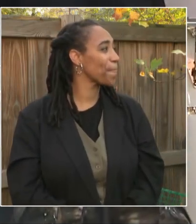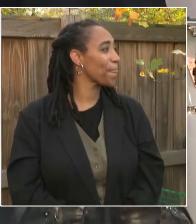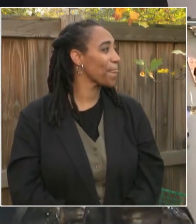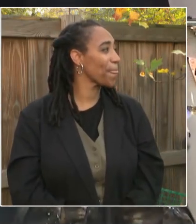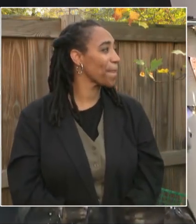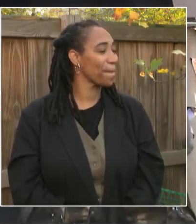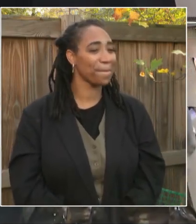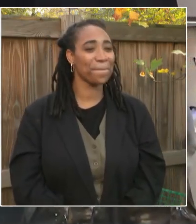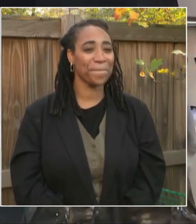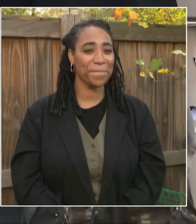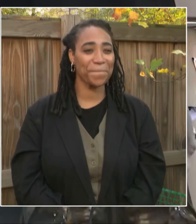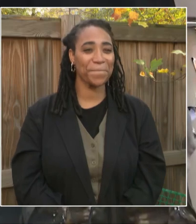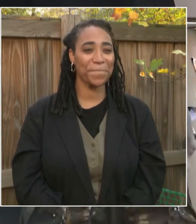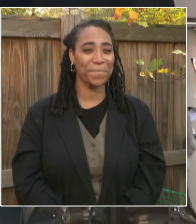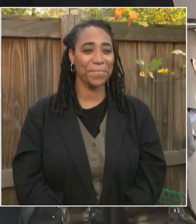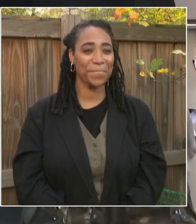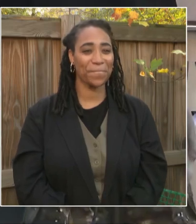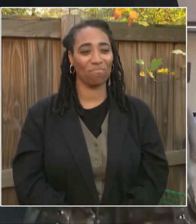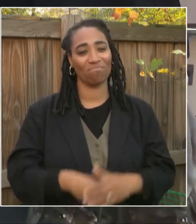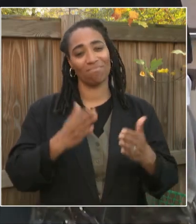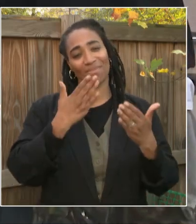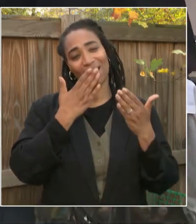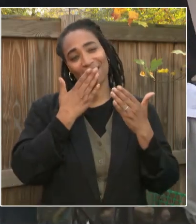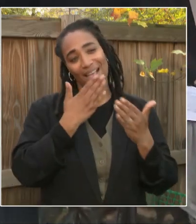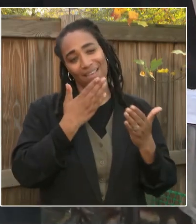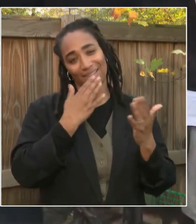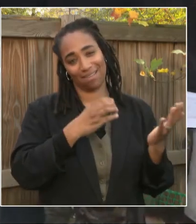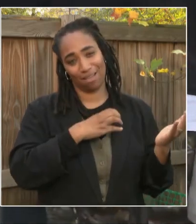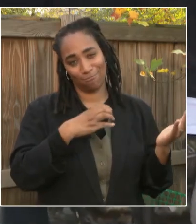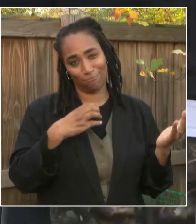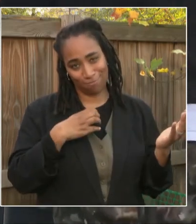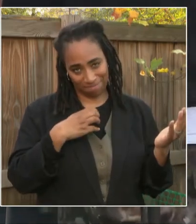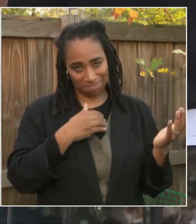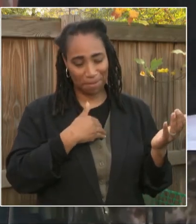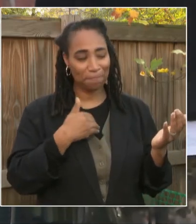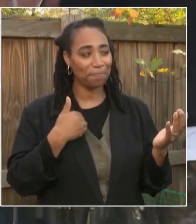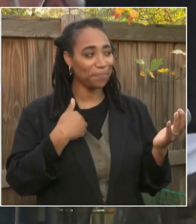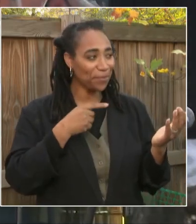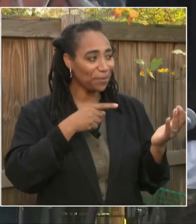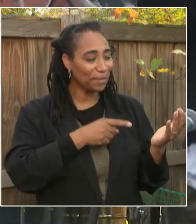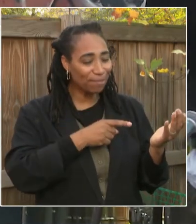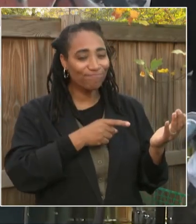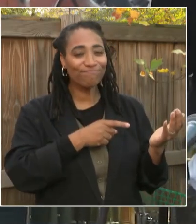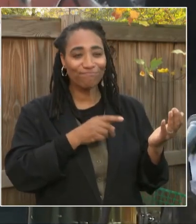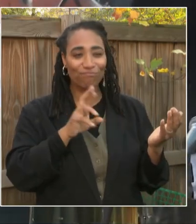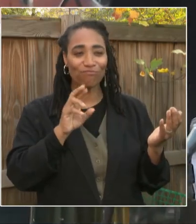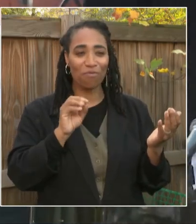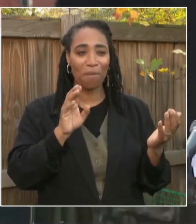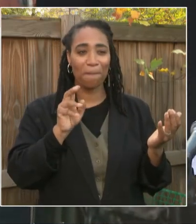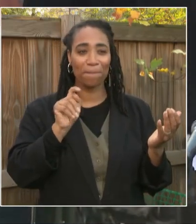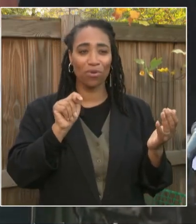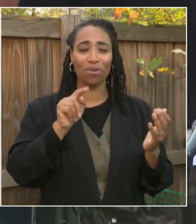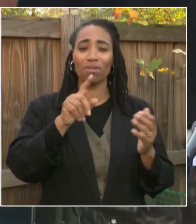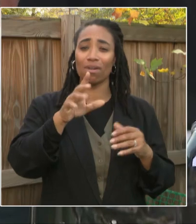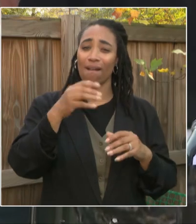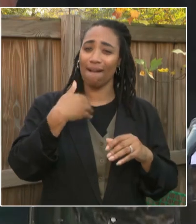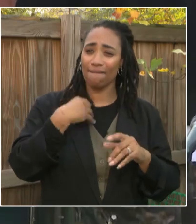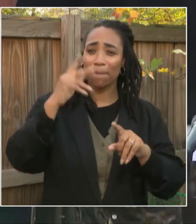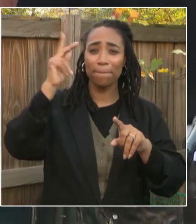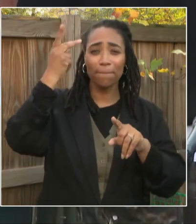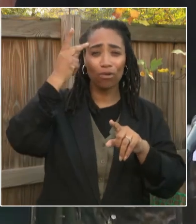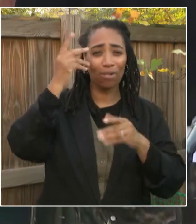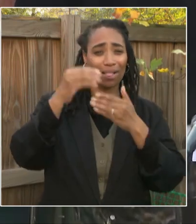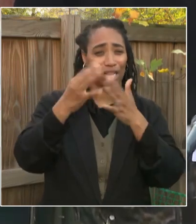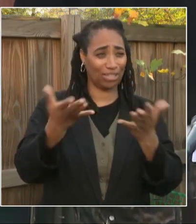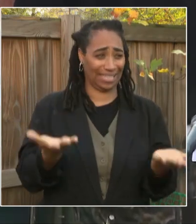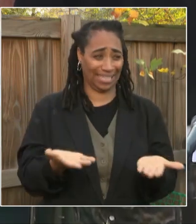Grateful for Councilmember Robert White. And while it's important for us to have our council members and our political leaders here who have helped us along this journey